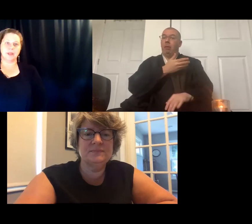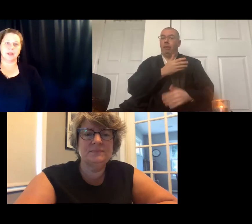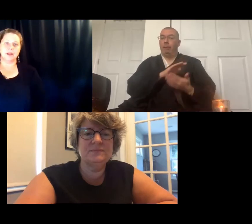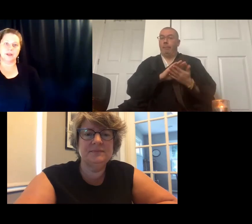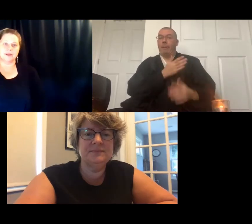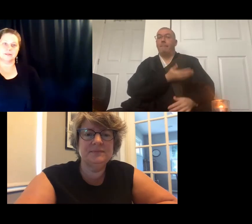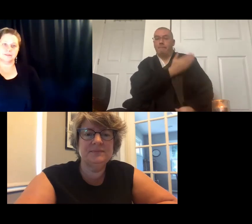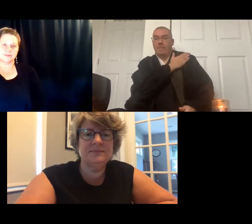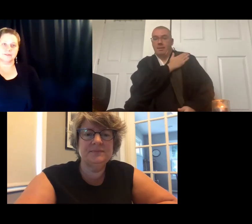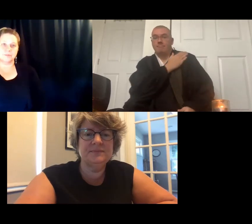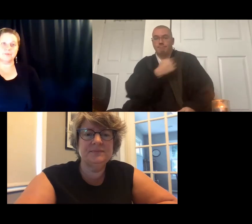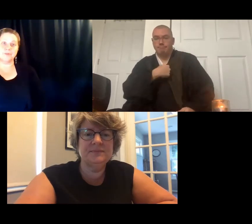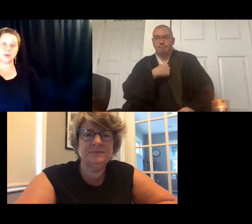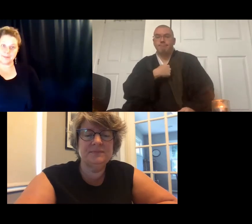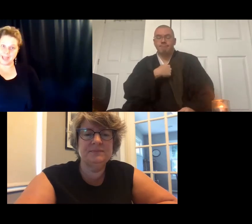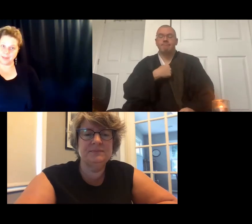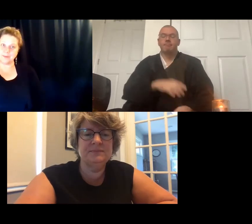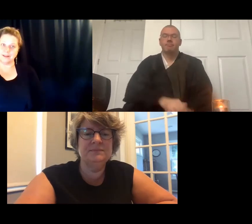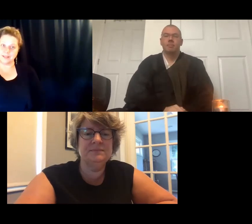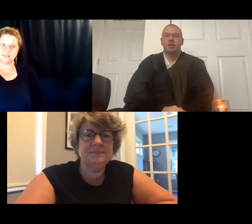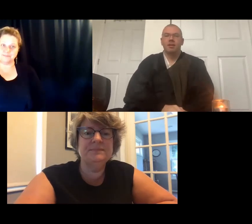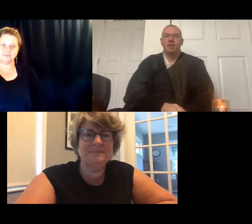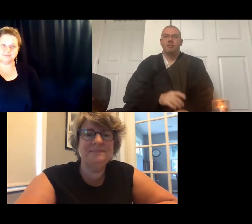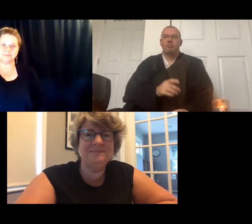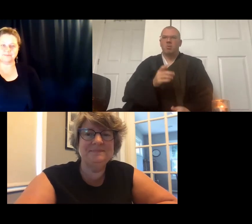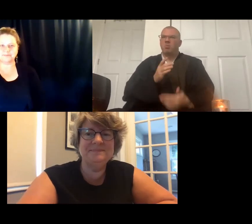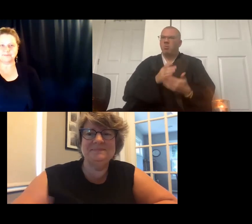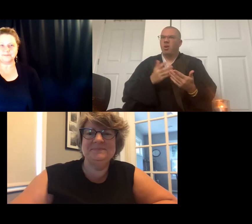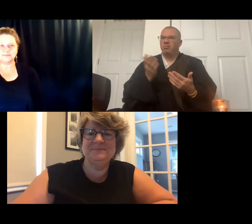So before I became a monk,